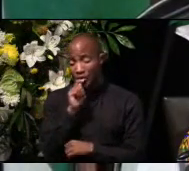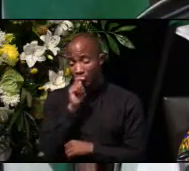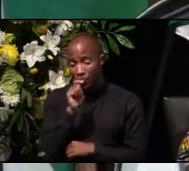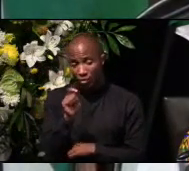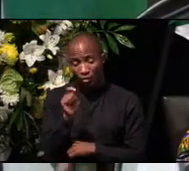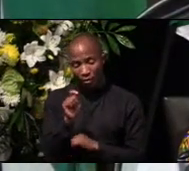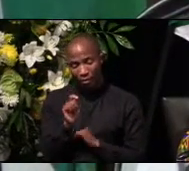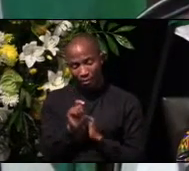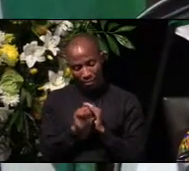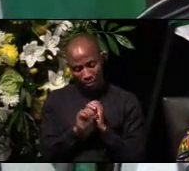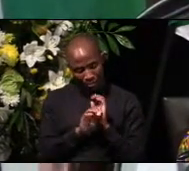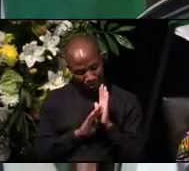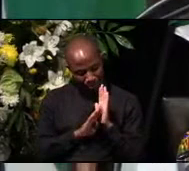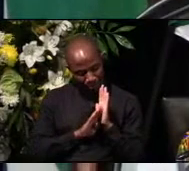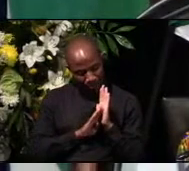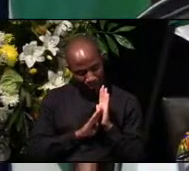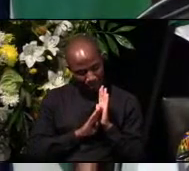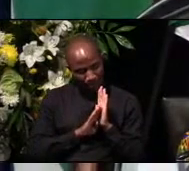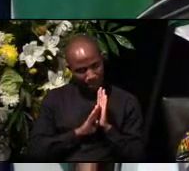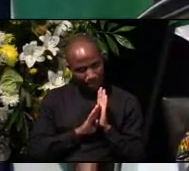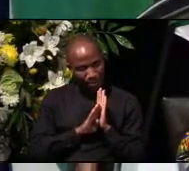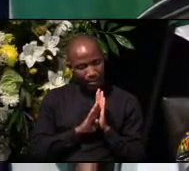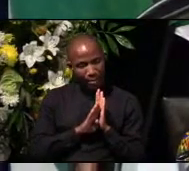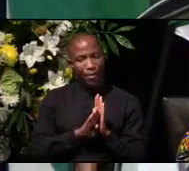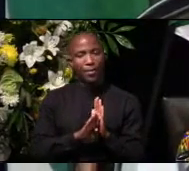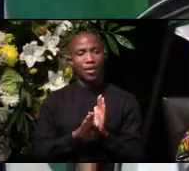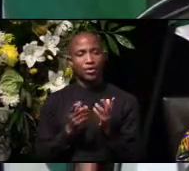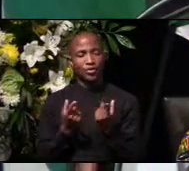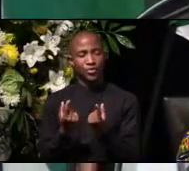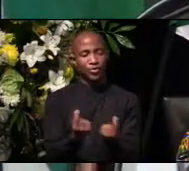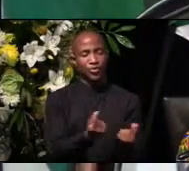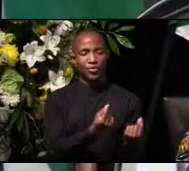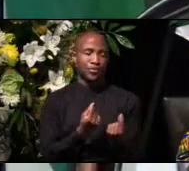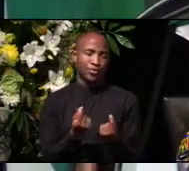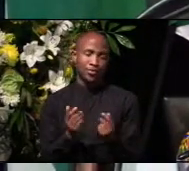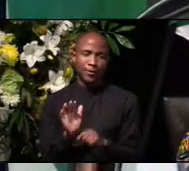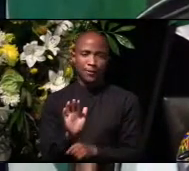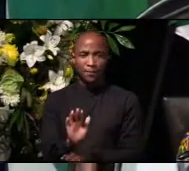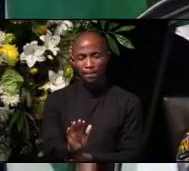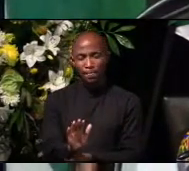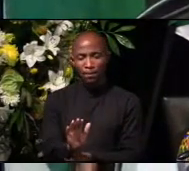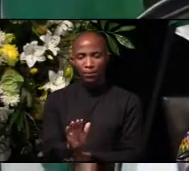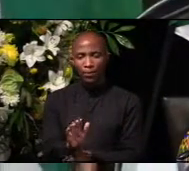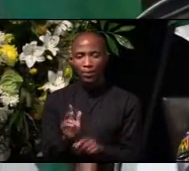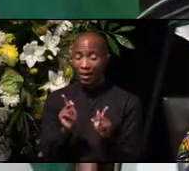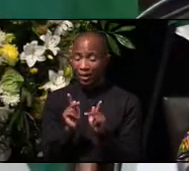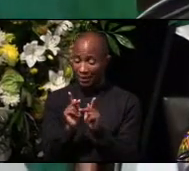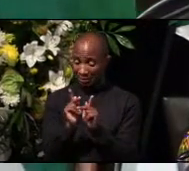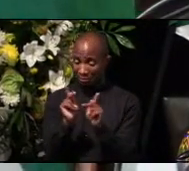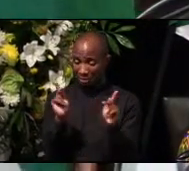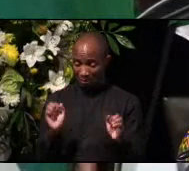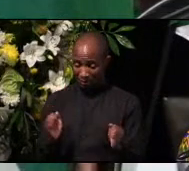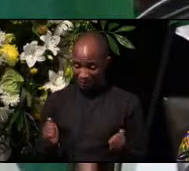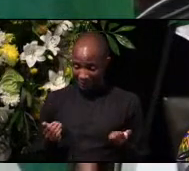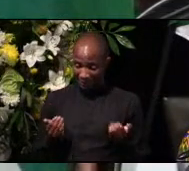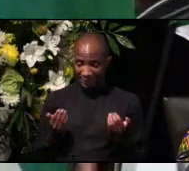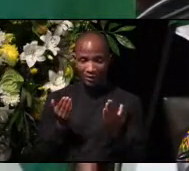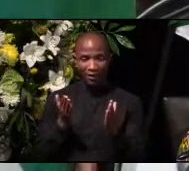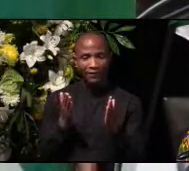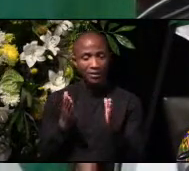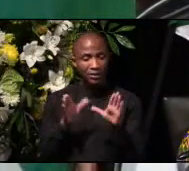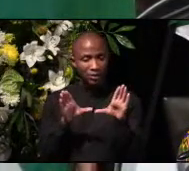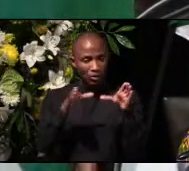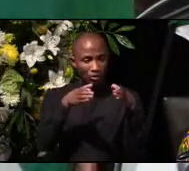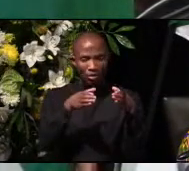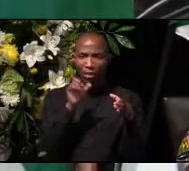uh in the manner that he did but I think the Public Service Commission itself needs to go beyond doing